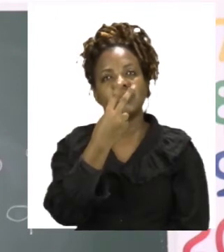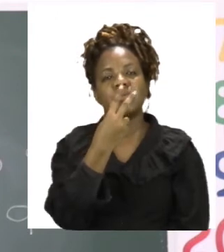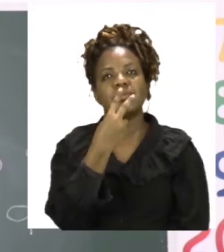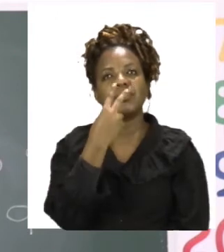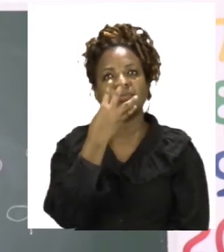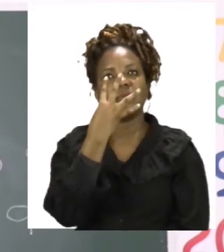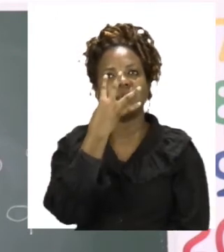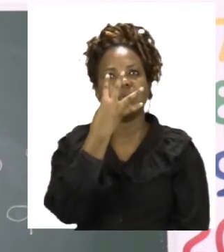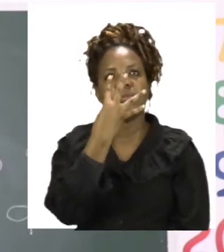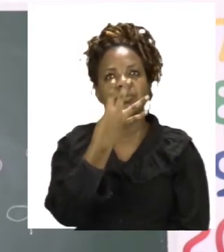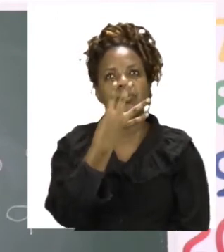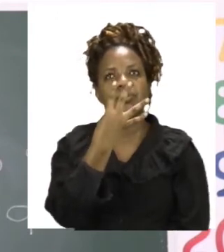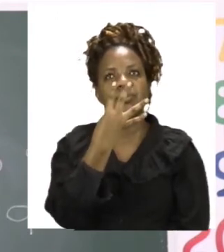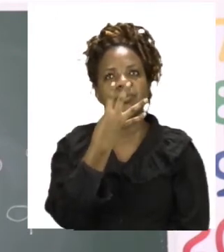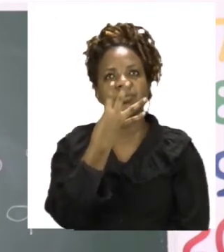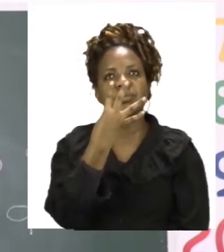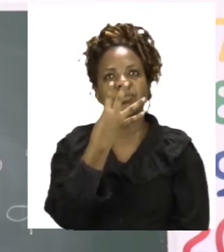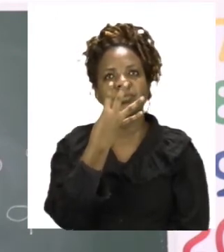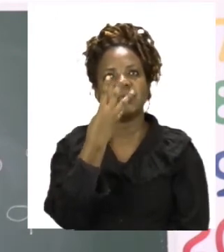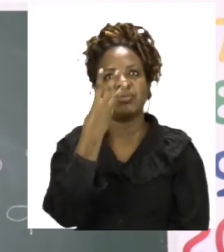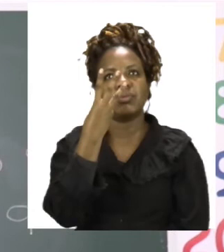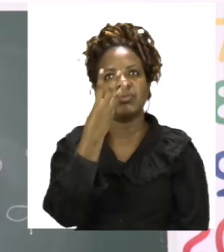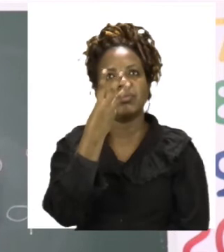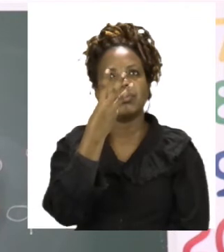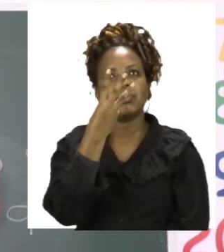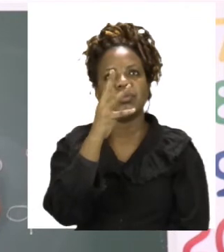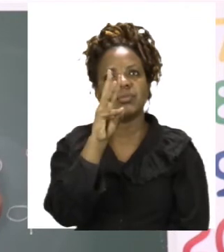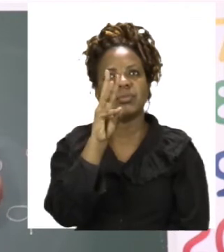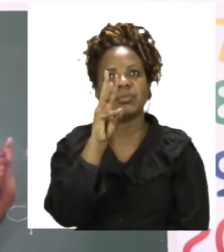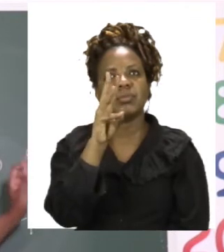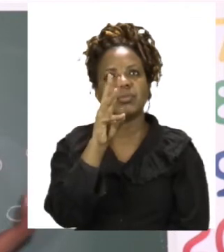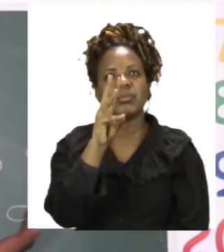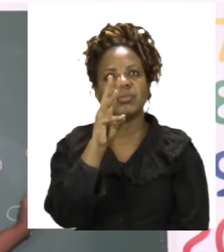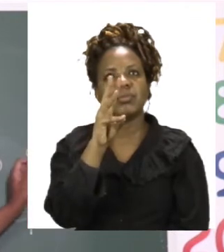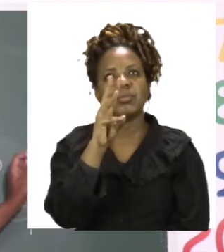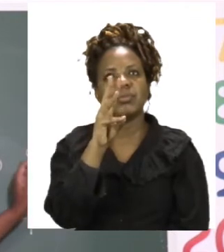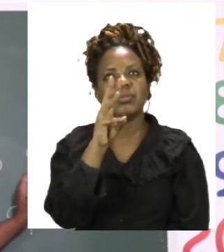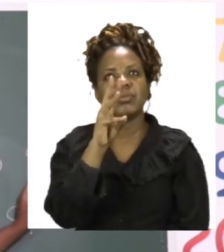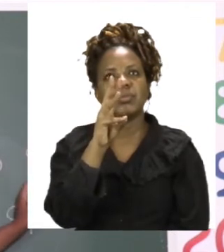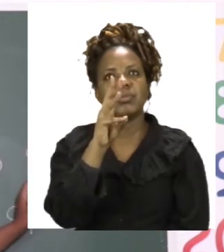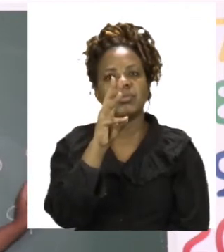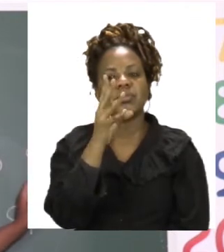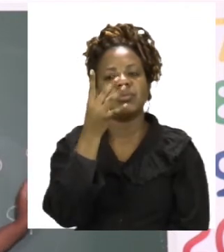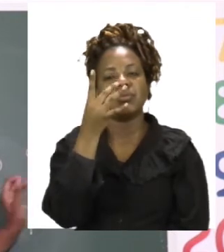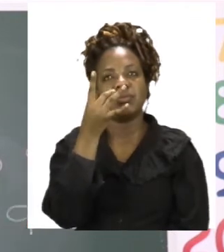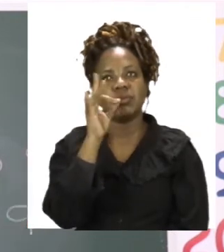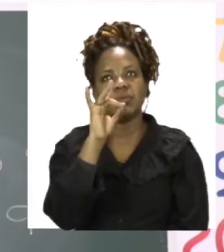2 or 4 or 6 or